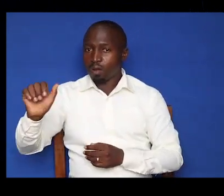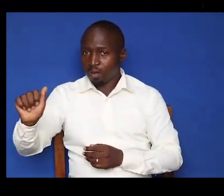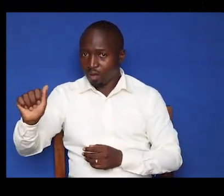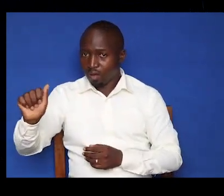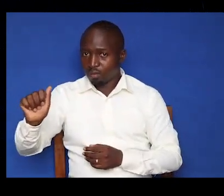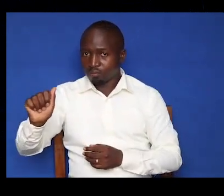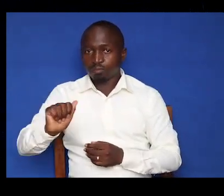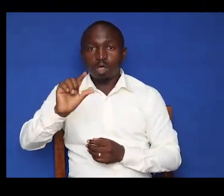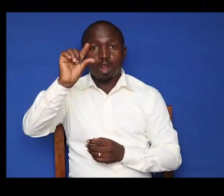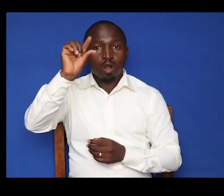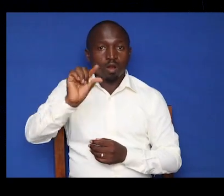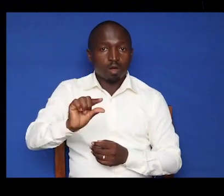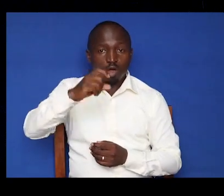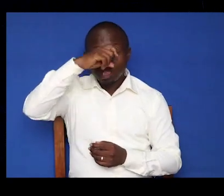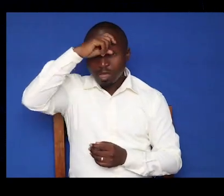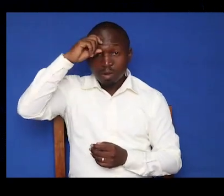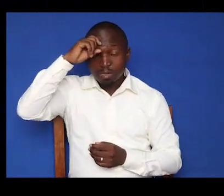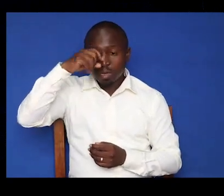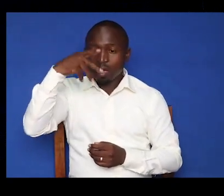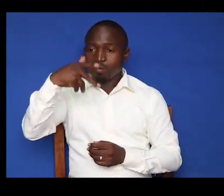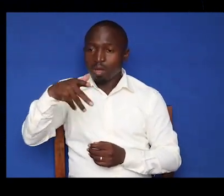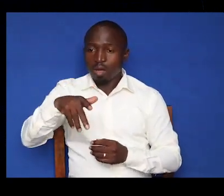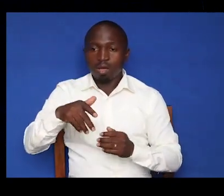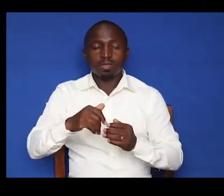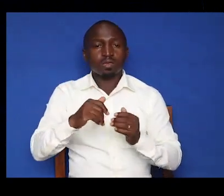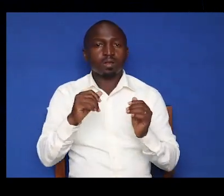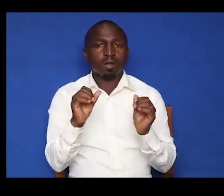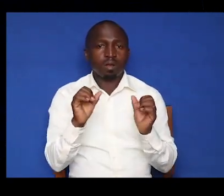Low temperature makes the surface water cooled,